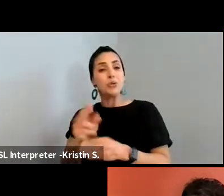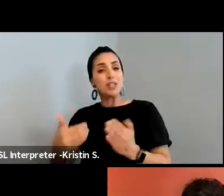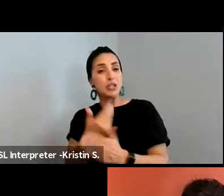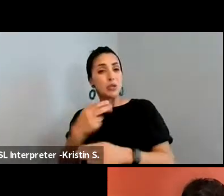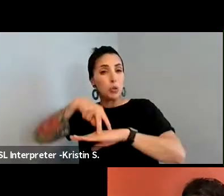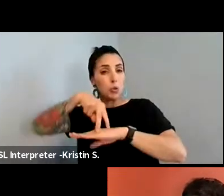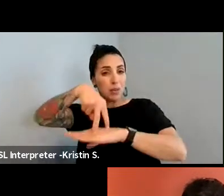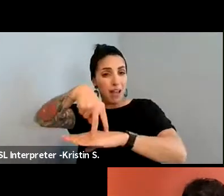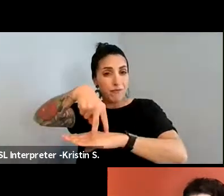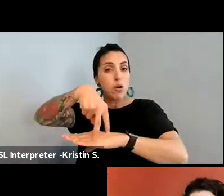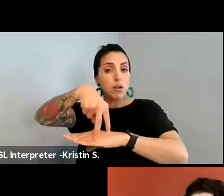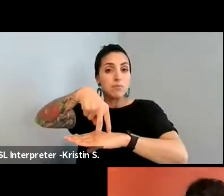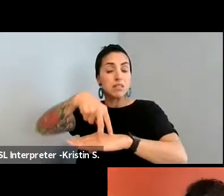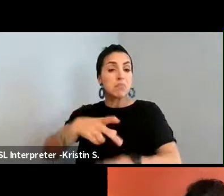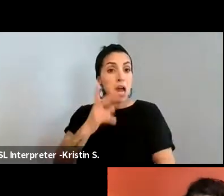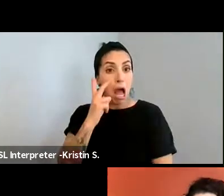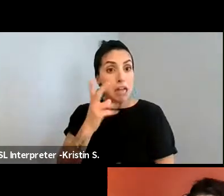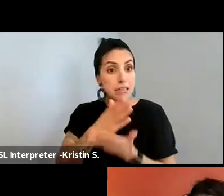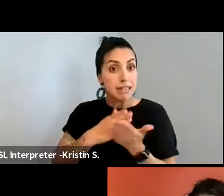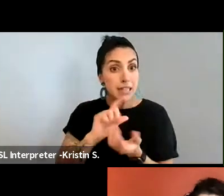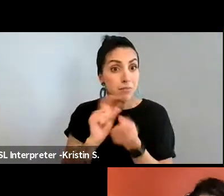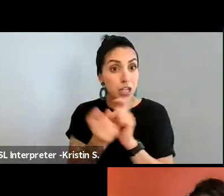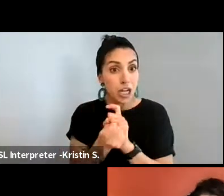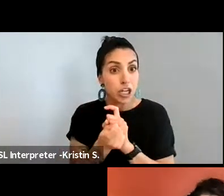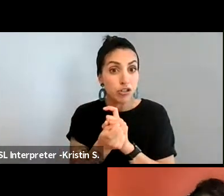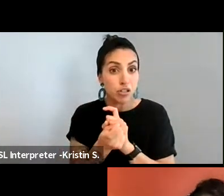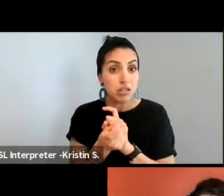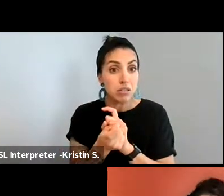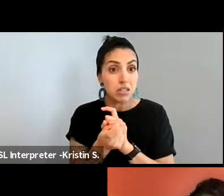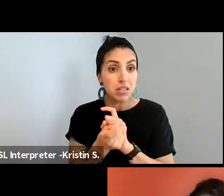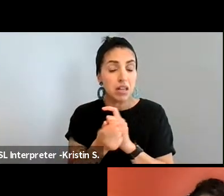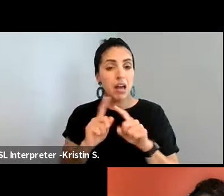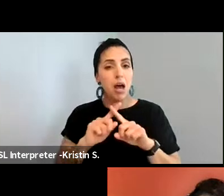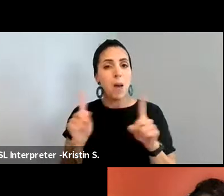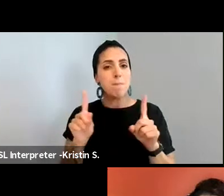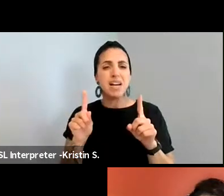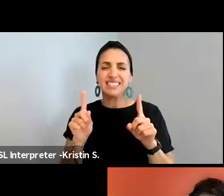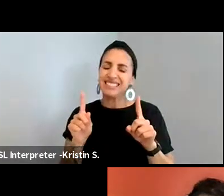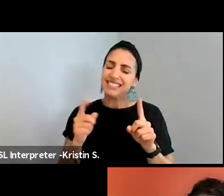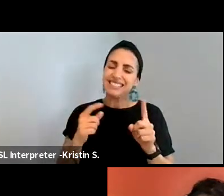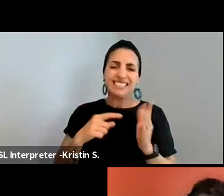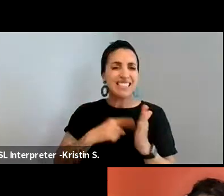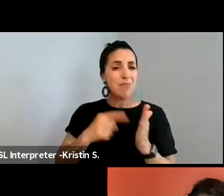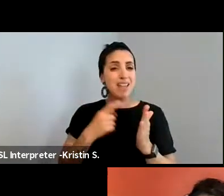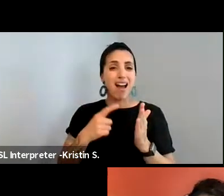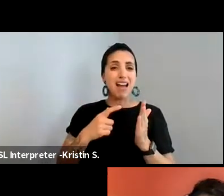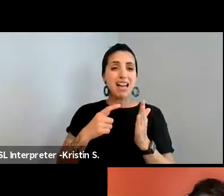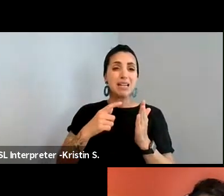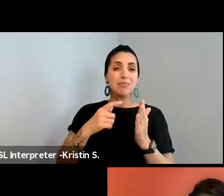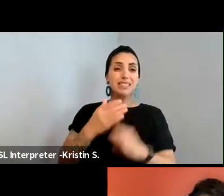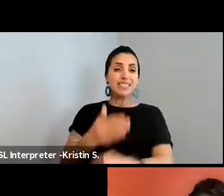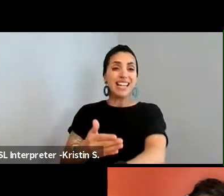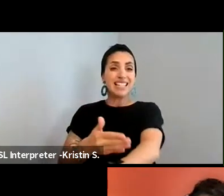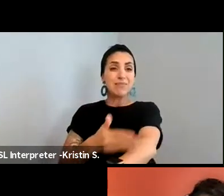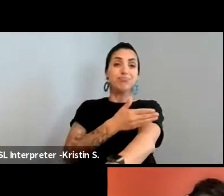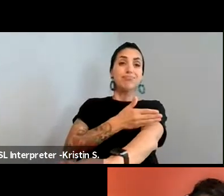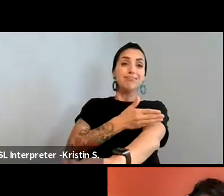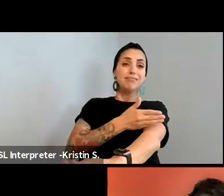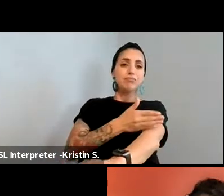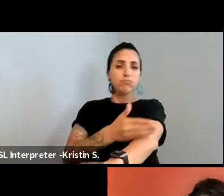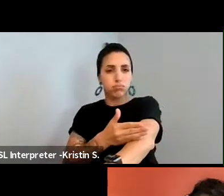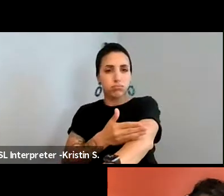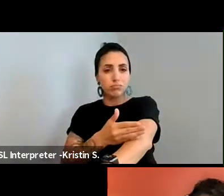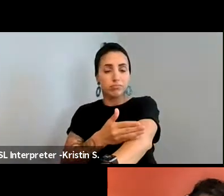see changes, but sometimes I feel like 2 steps forward and 1 step back. But I also want to be brief,